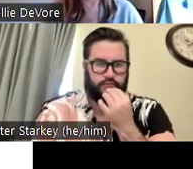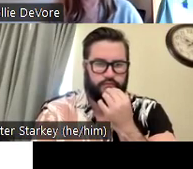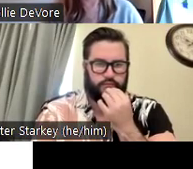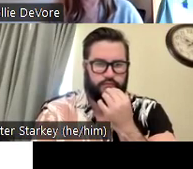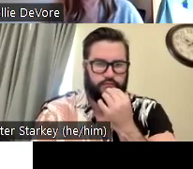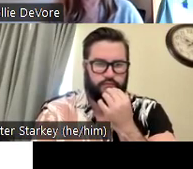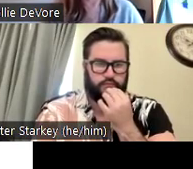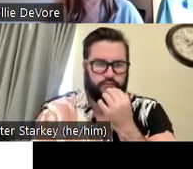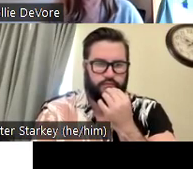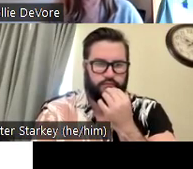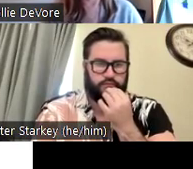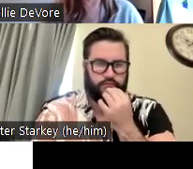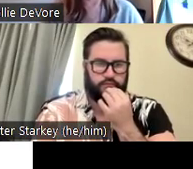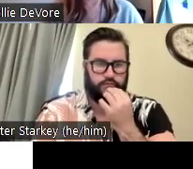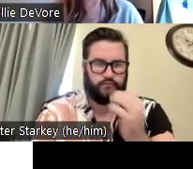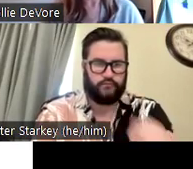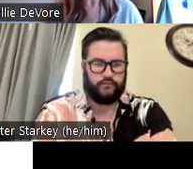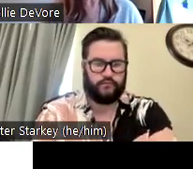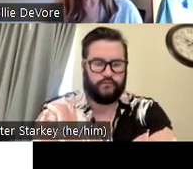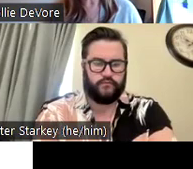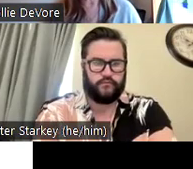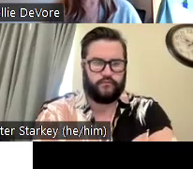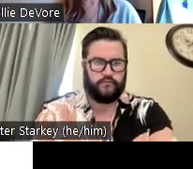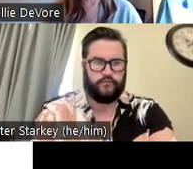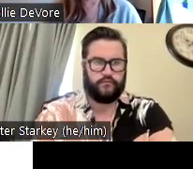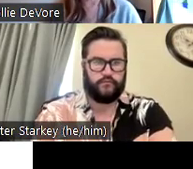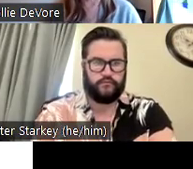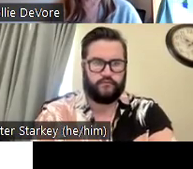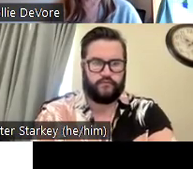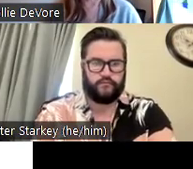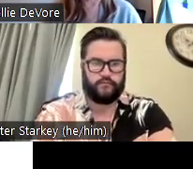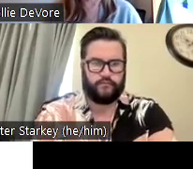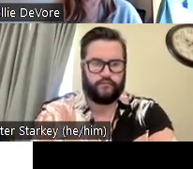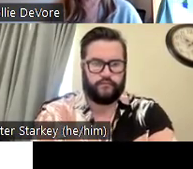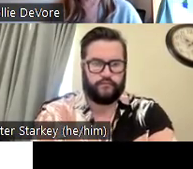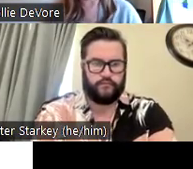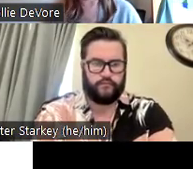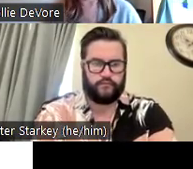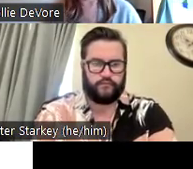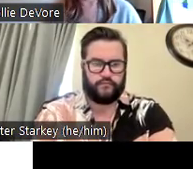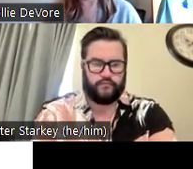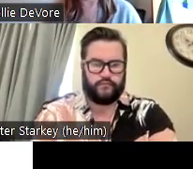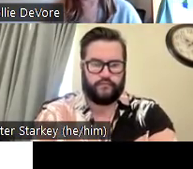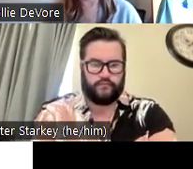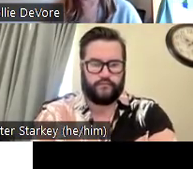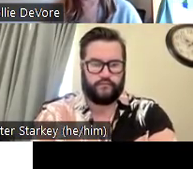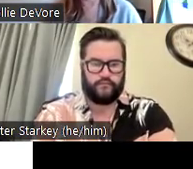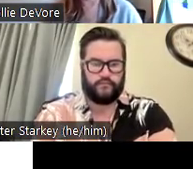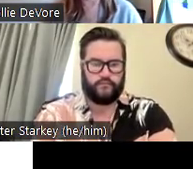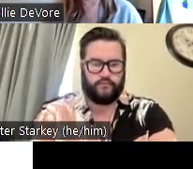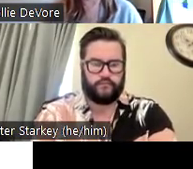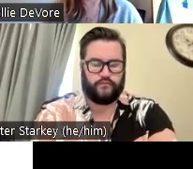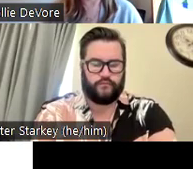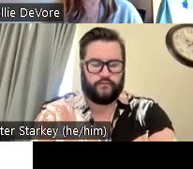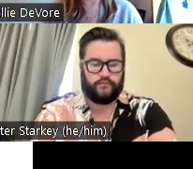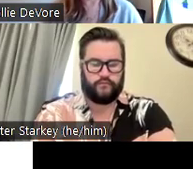for an upcoming vote, like getting more detail about a topic that is going to be MAC meeting